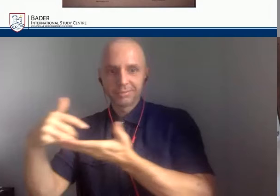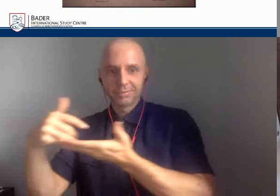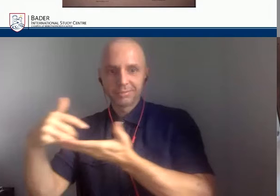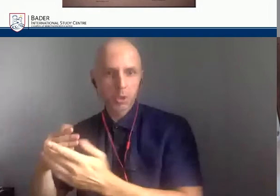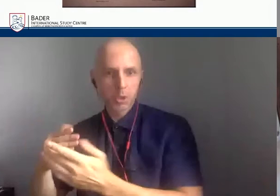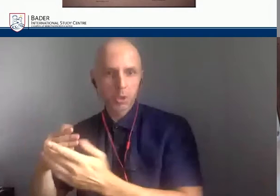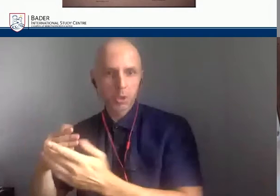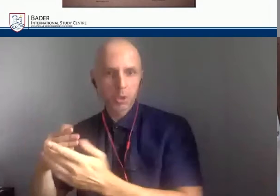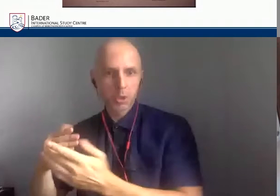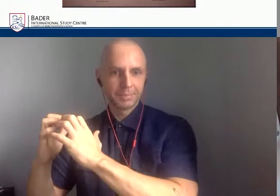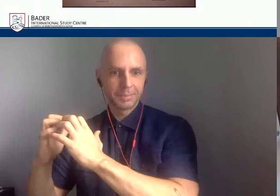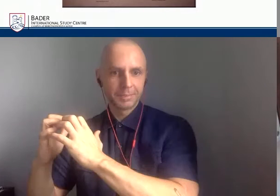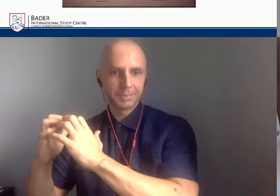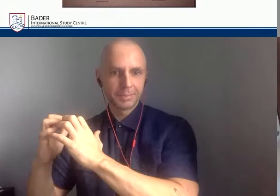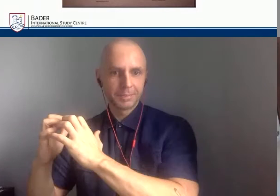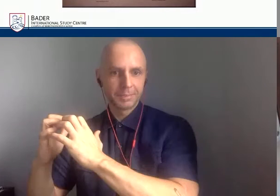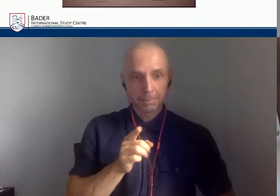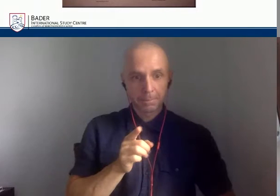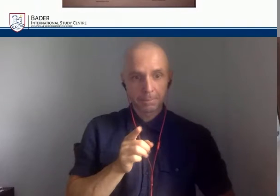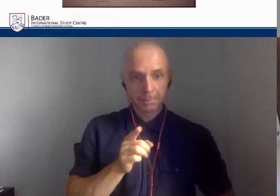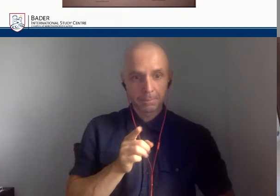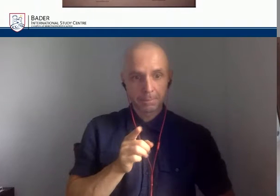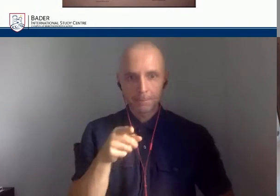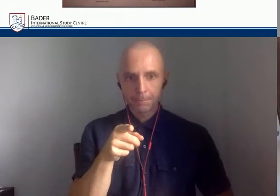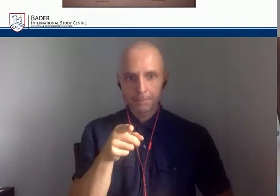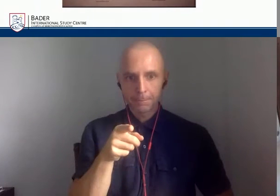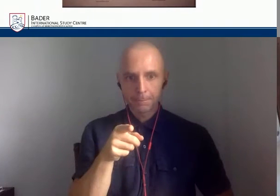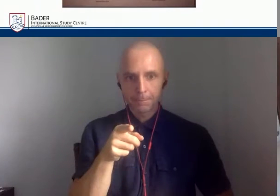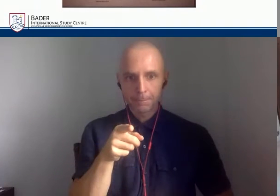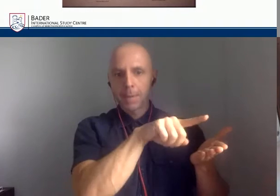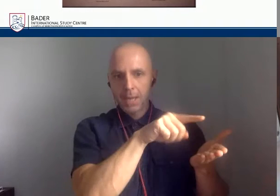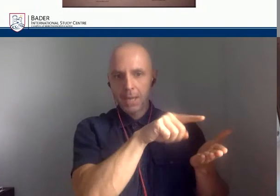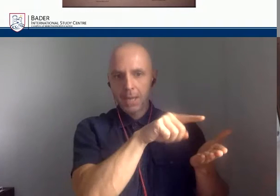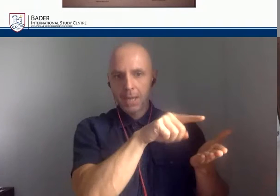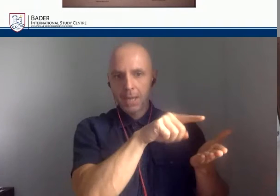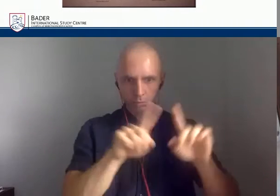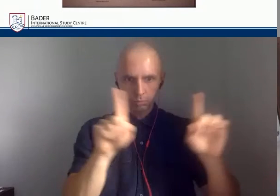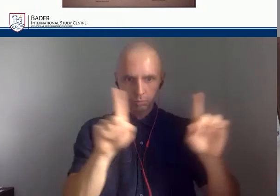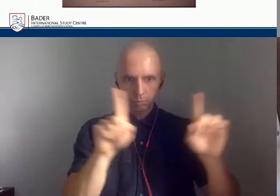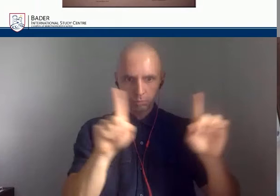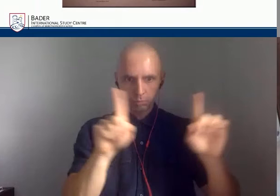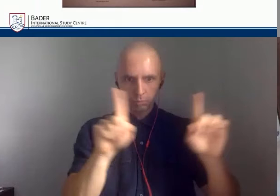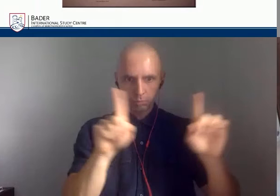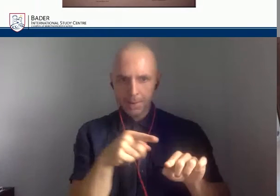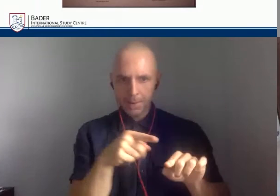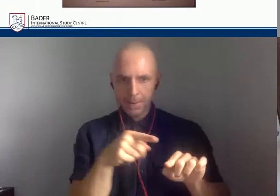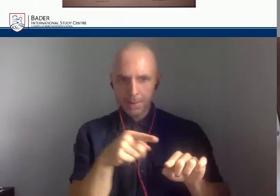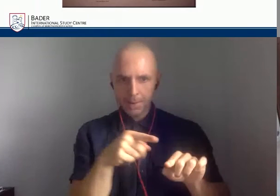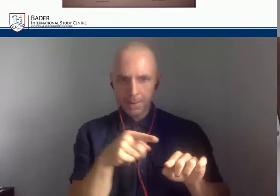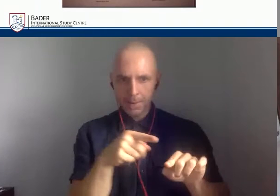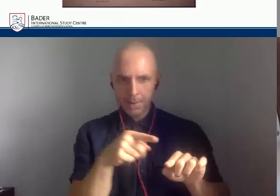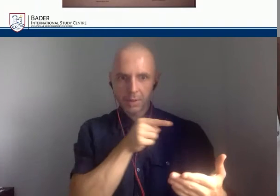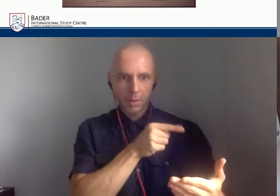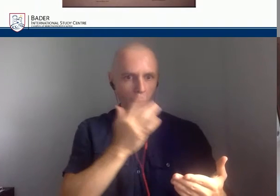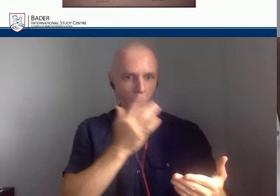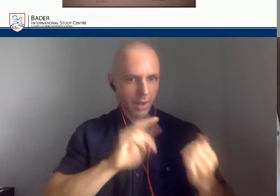because they knew that historians and antiquarians of the future would want to be able to look back. So this